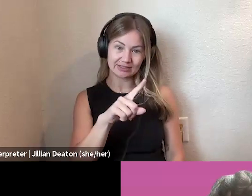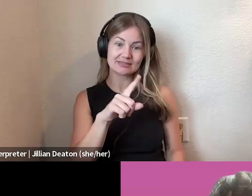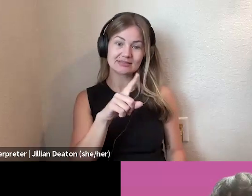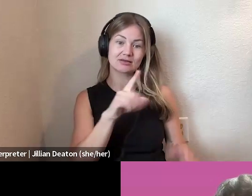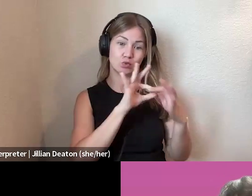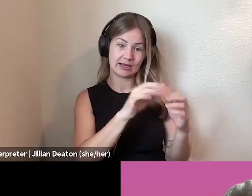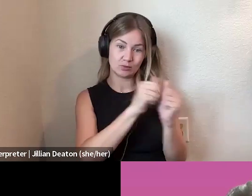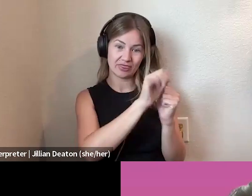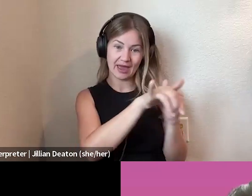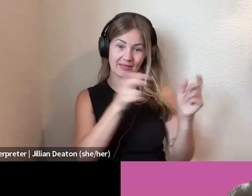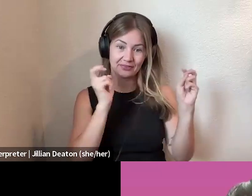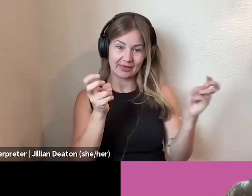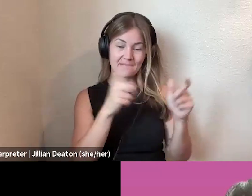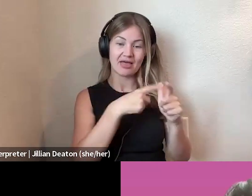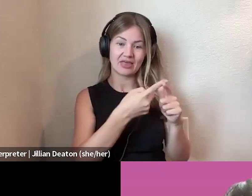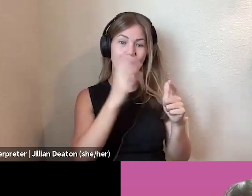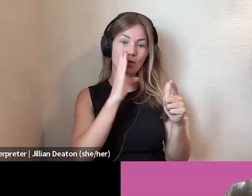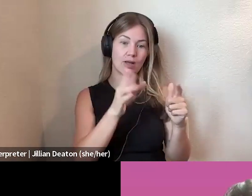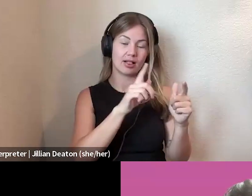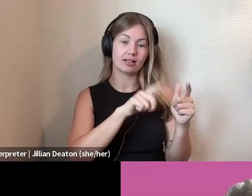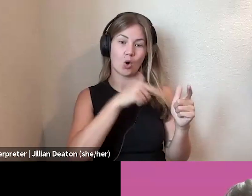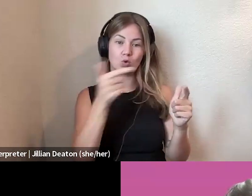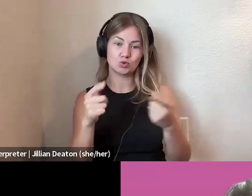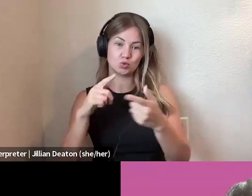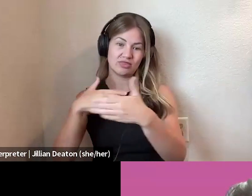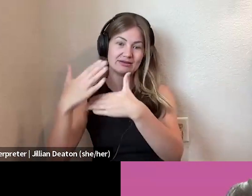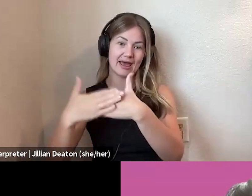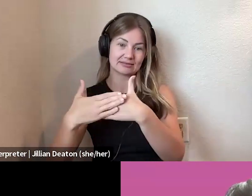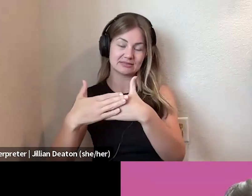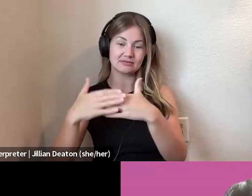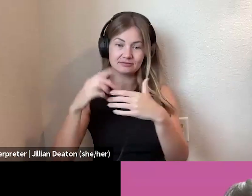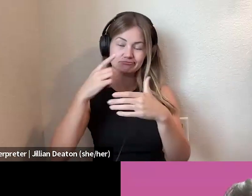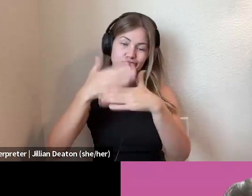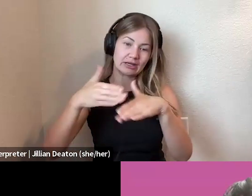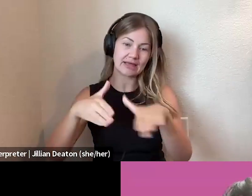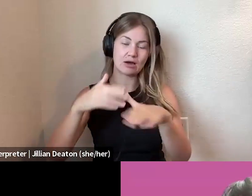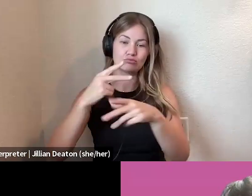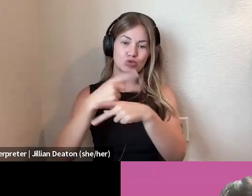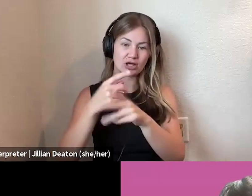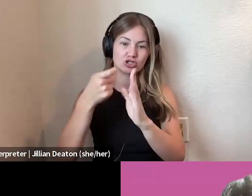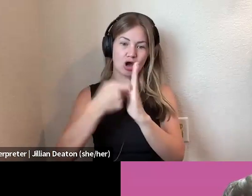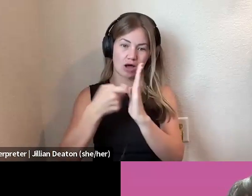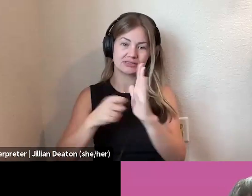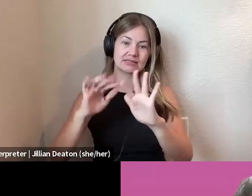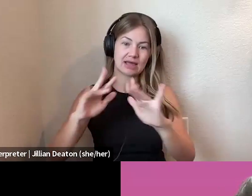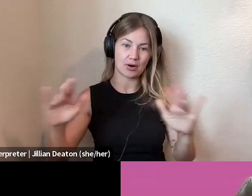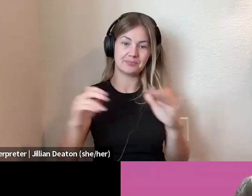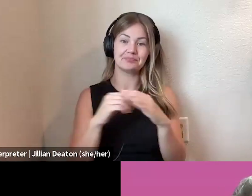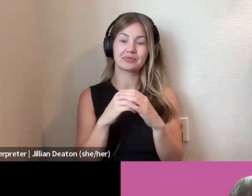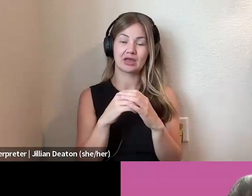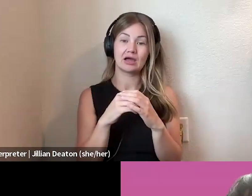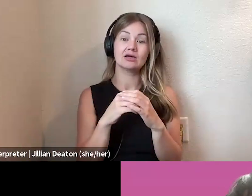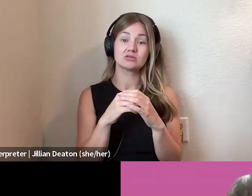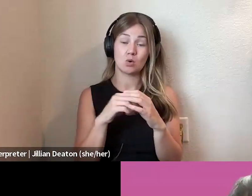I will ask the other one about breaking down production costs and so forth. So this question says,